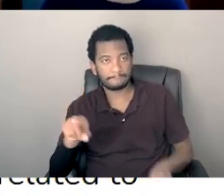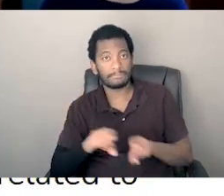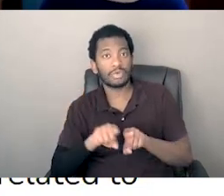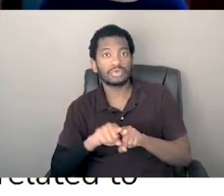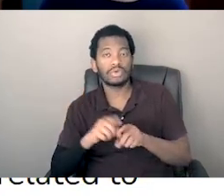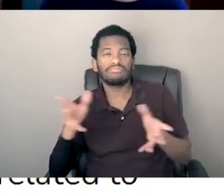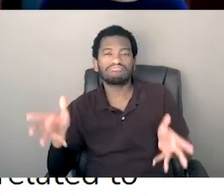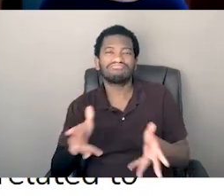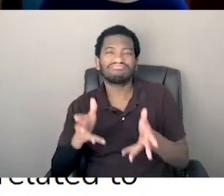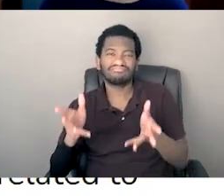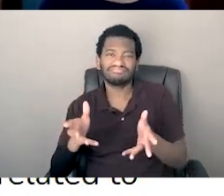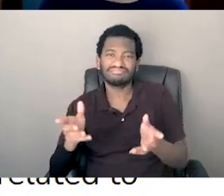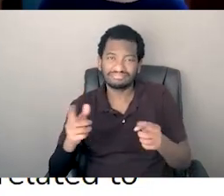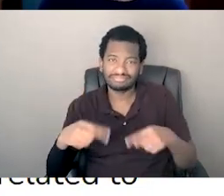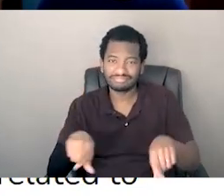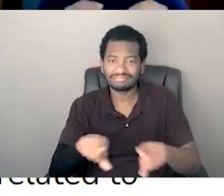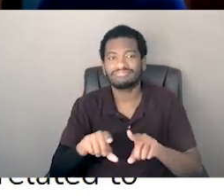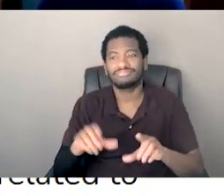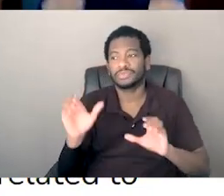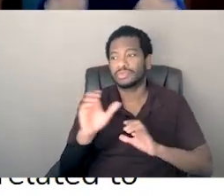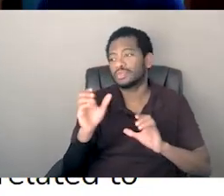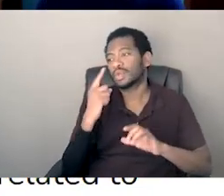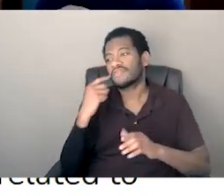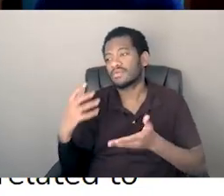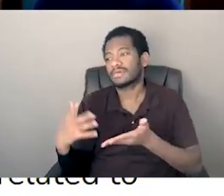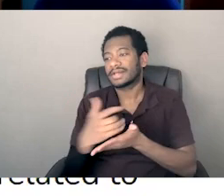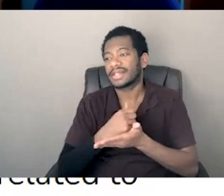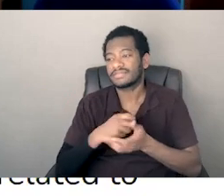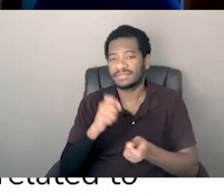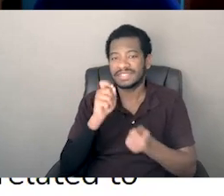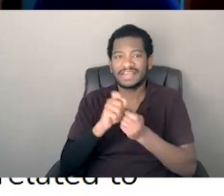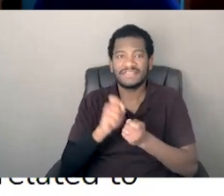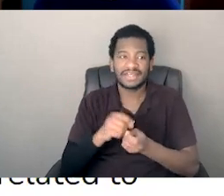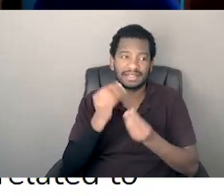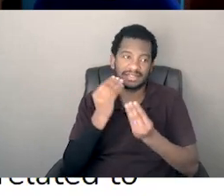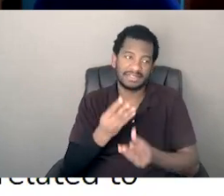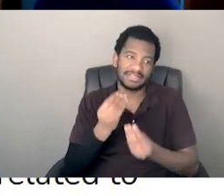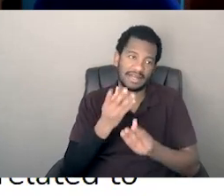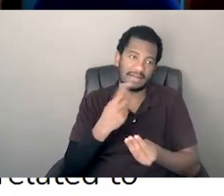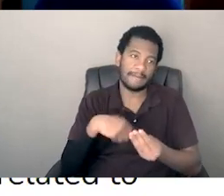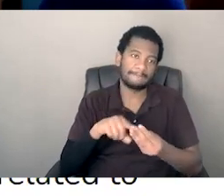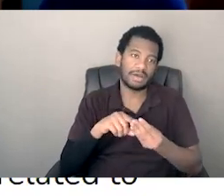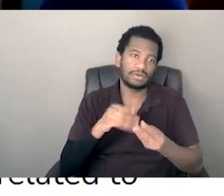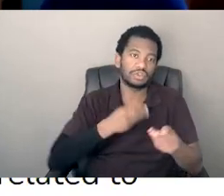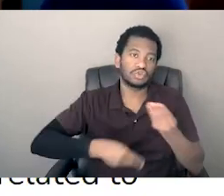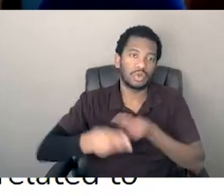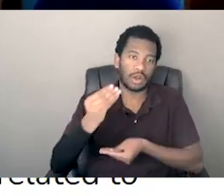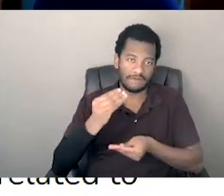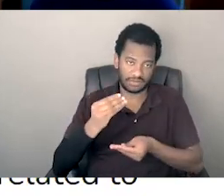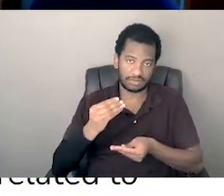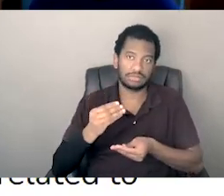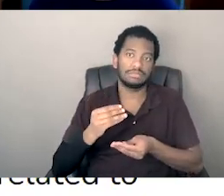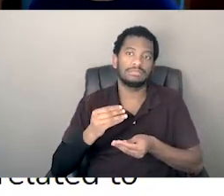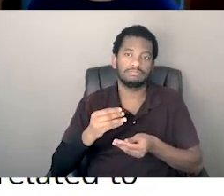to be looking for specifically collecting data about trade-offs, even if